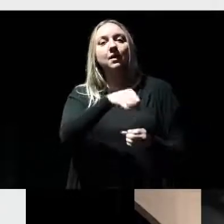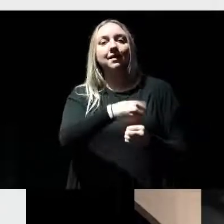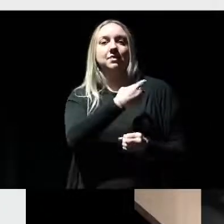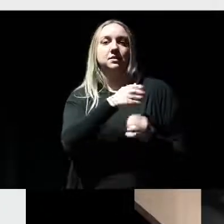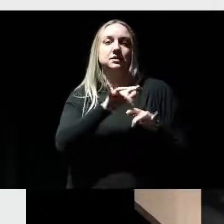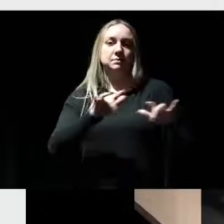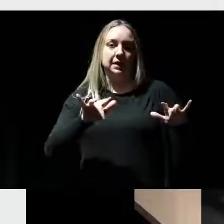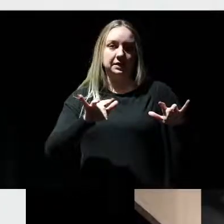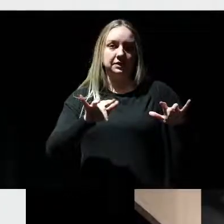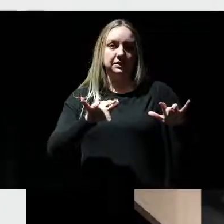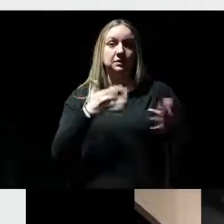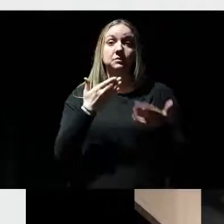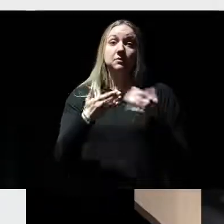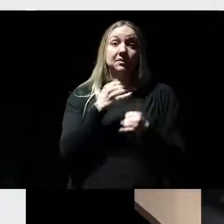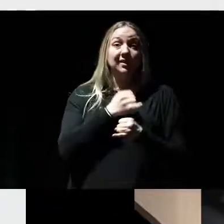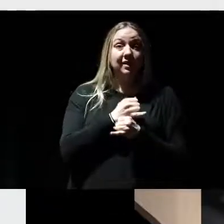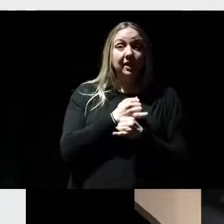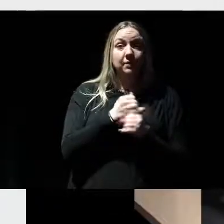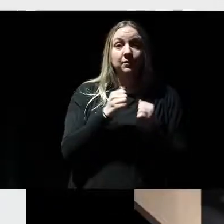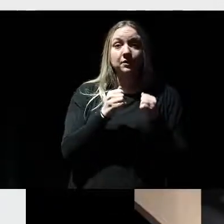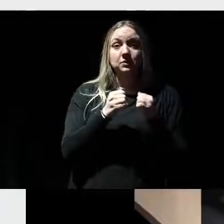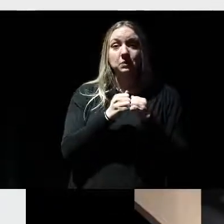itself, community between